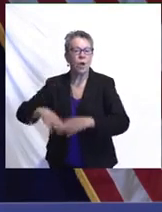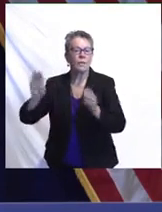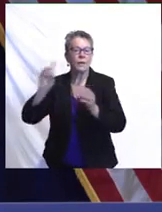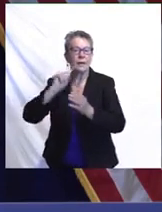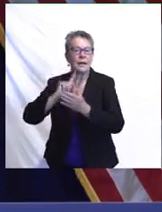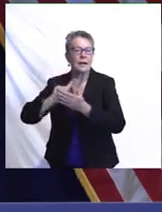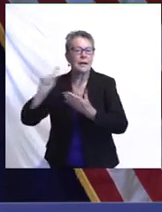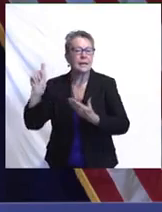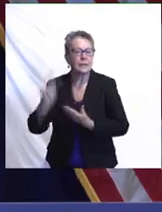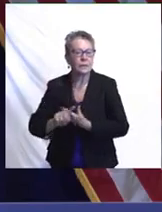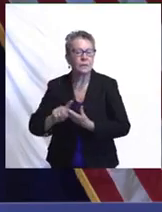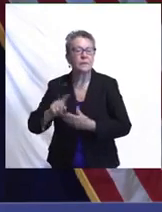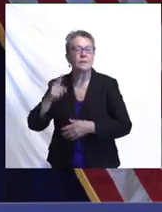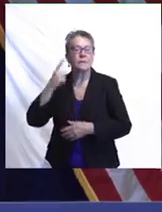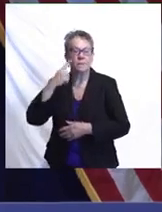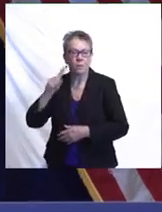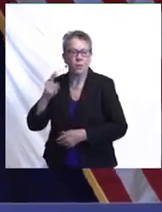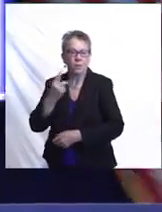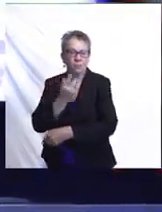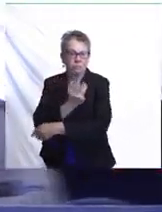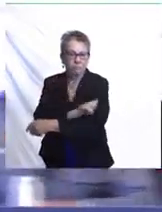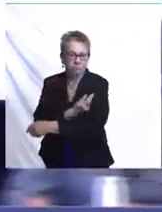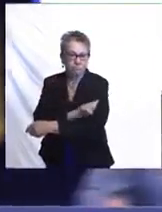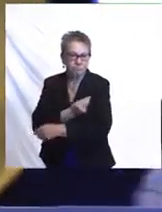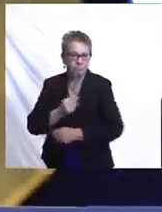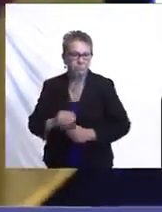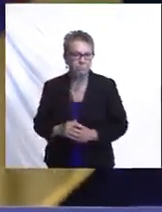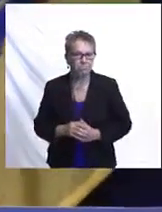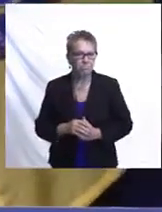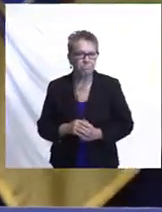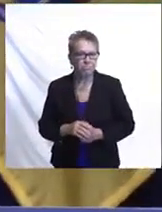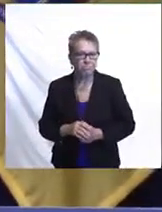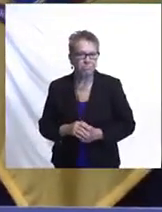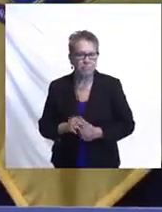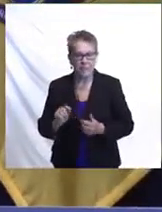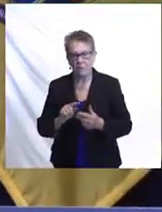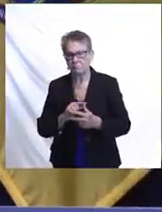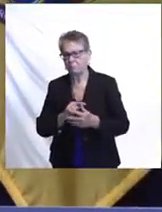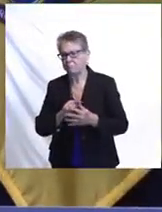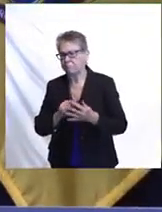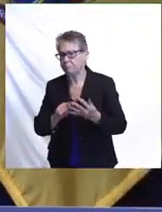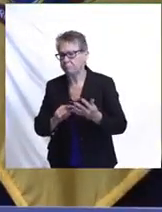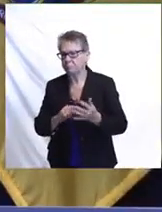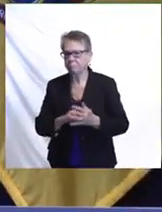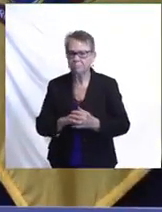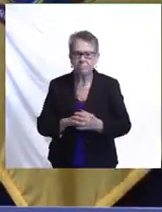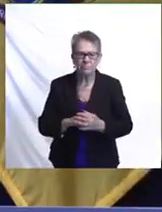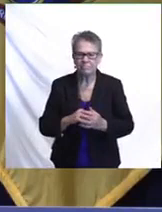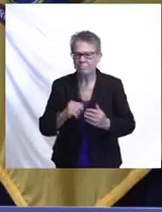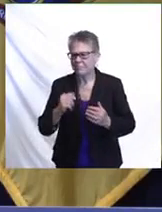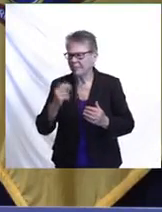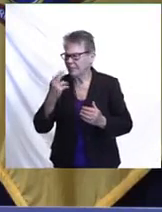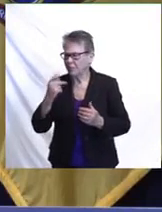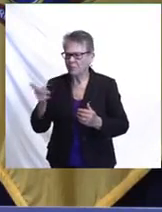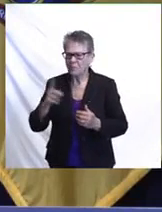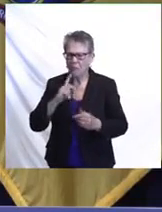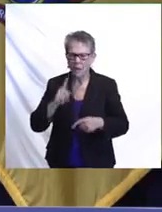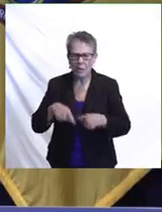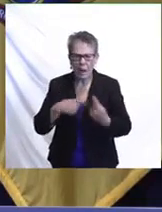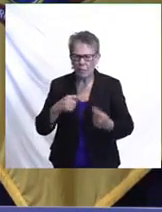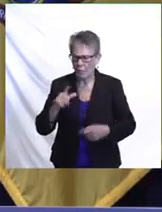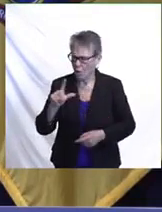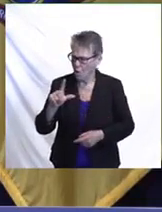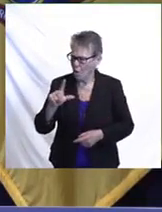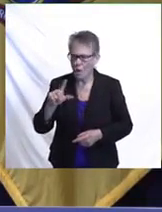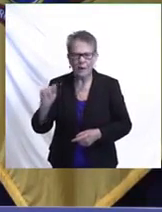week. That's it, Gov. Kind of a review of retail locations right. Years past, right? Very encouraging to